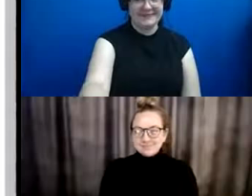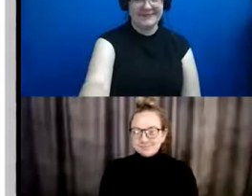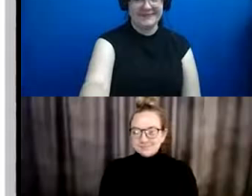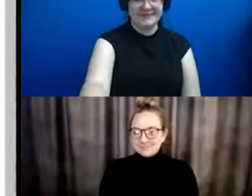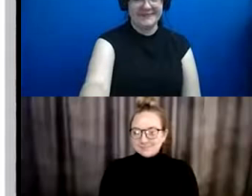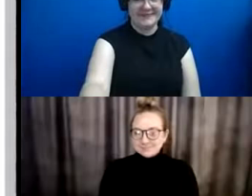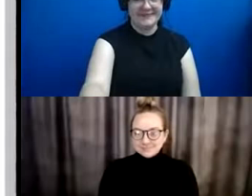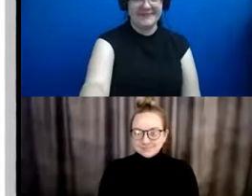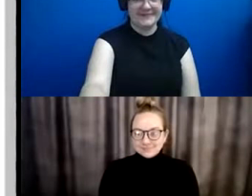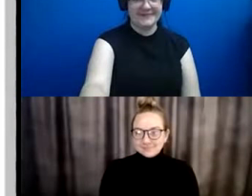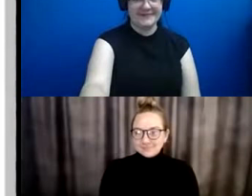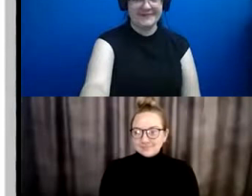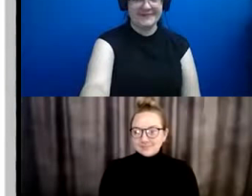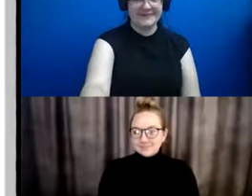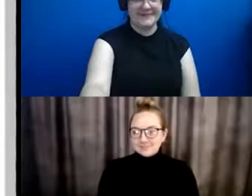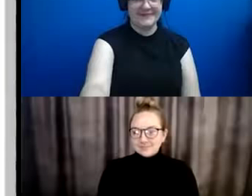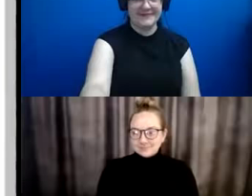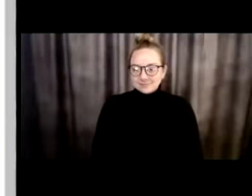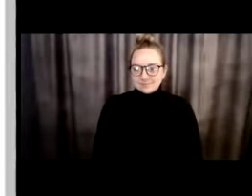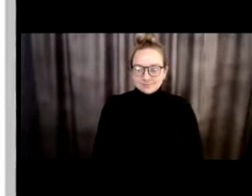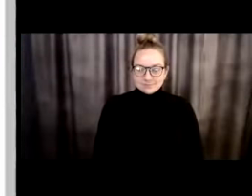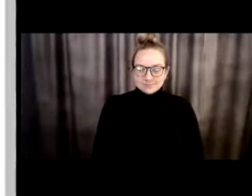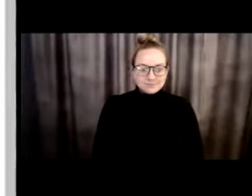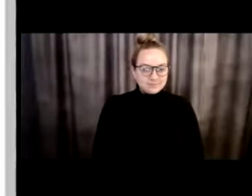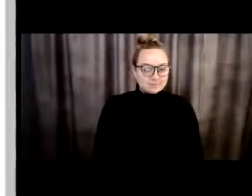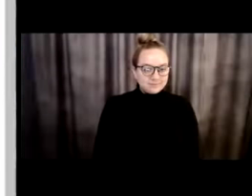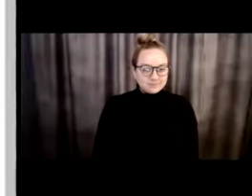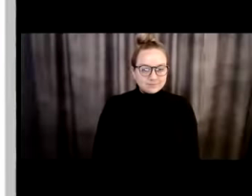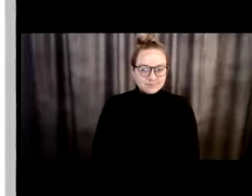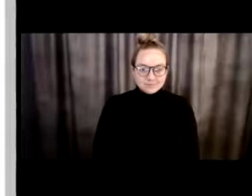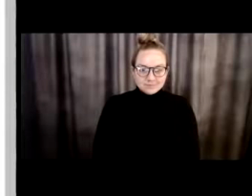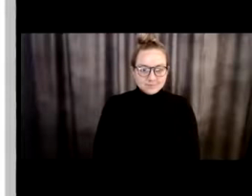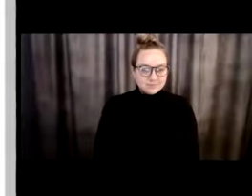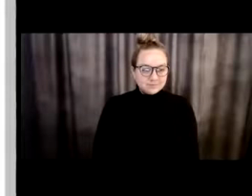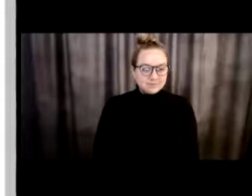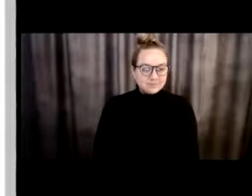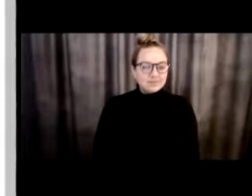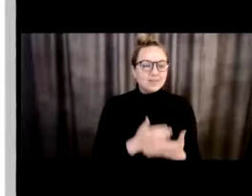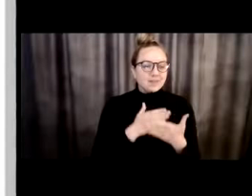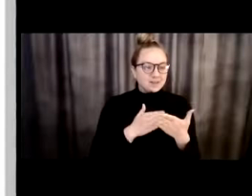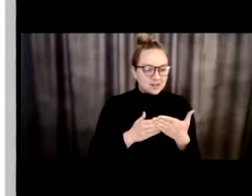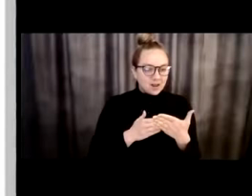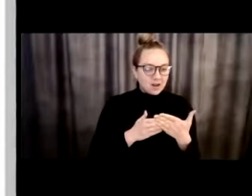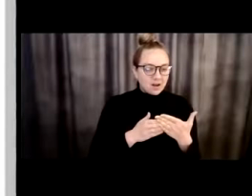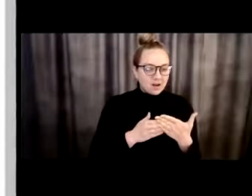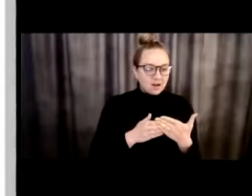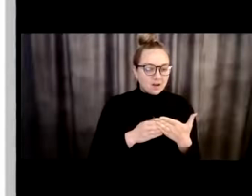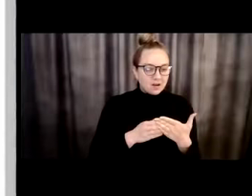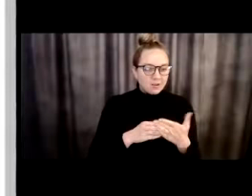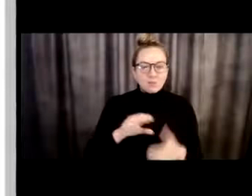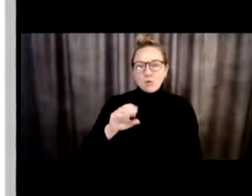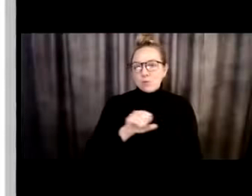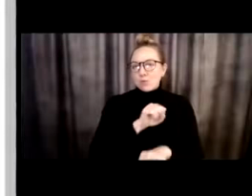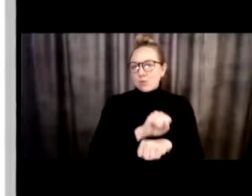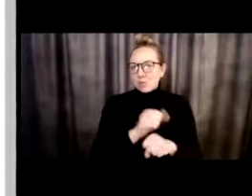Oh, we got down here, scrolling down, some colleagues, sports teams, youth